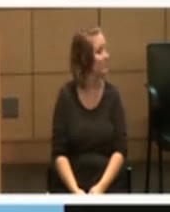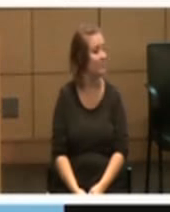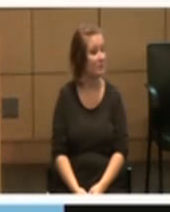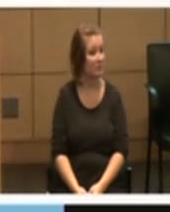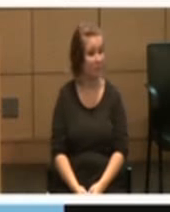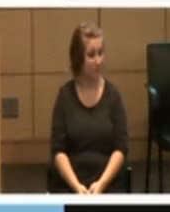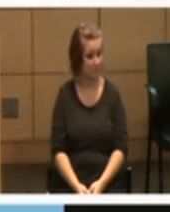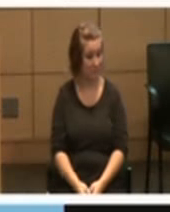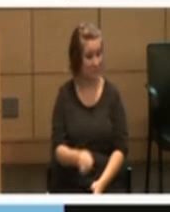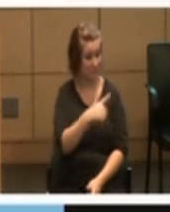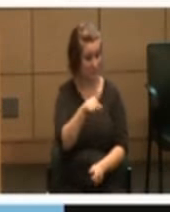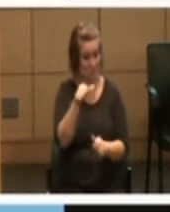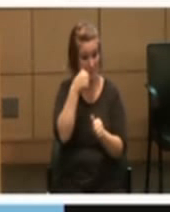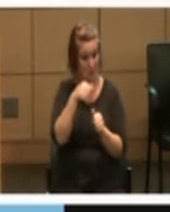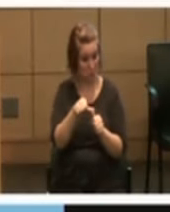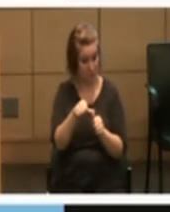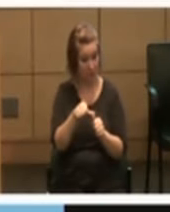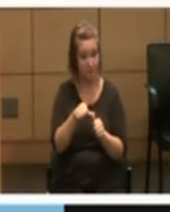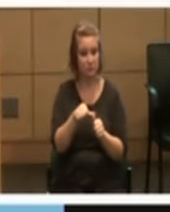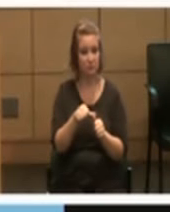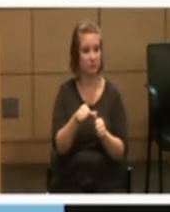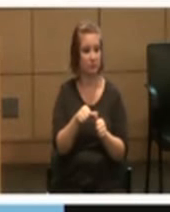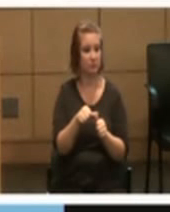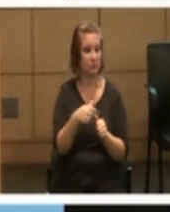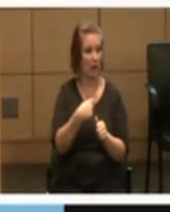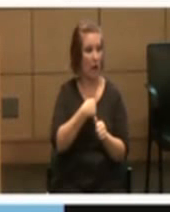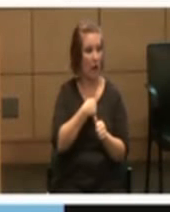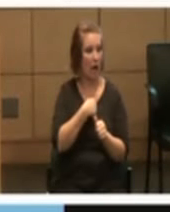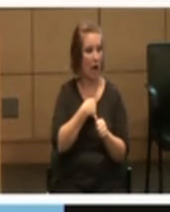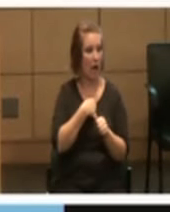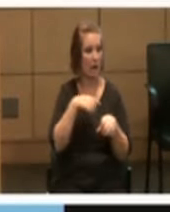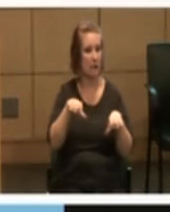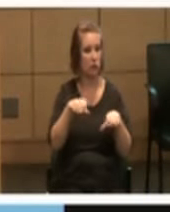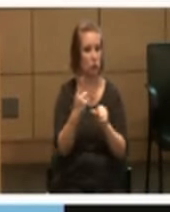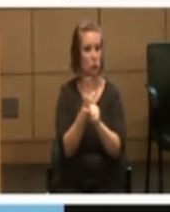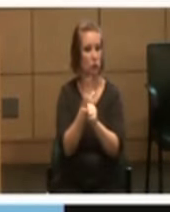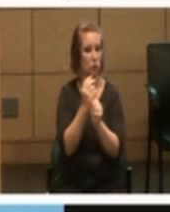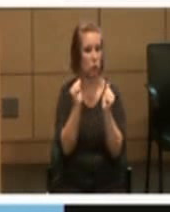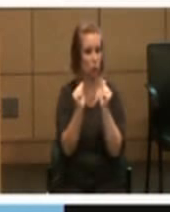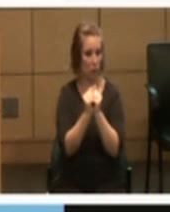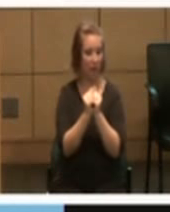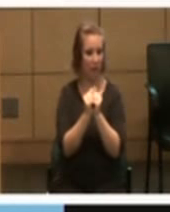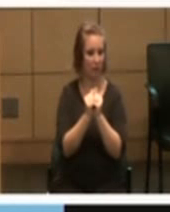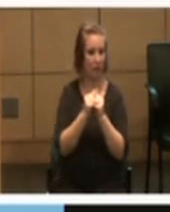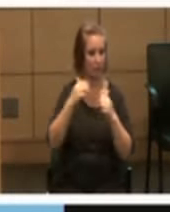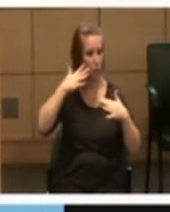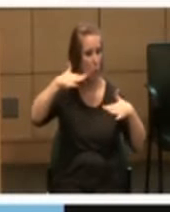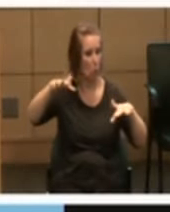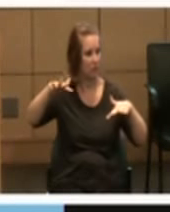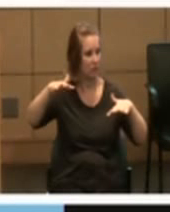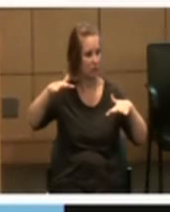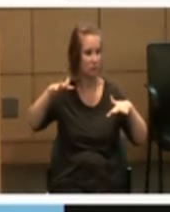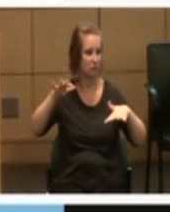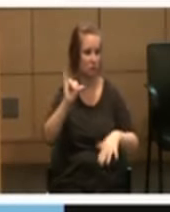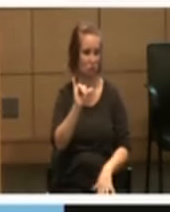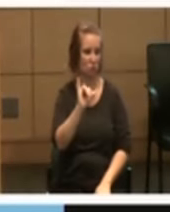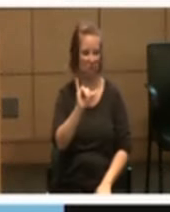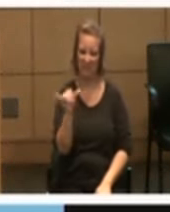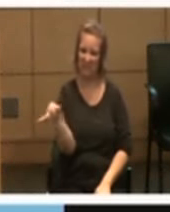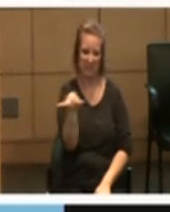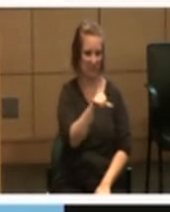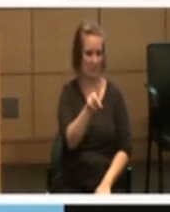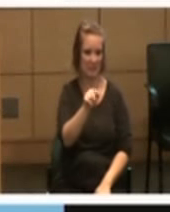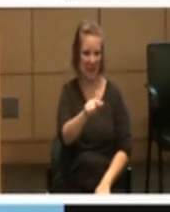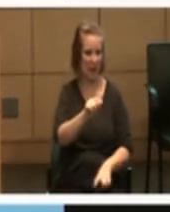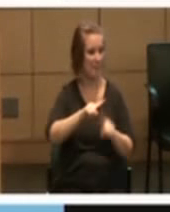recall, I also did this in the speech shape noise masker. And so these are the same data, but just for the